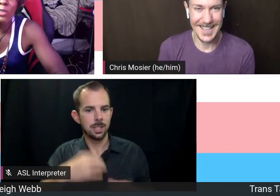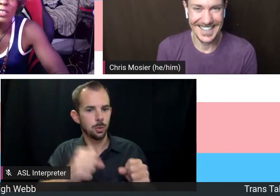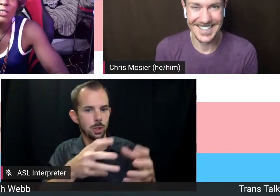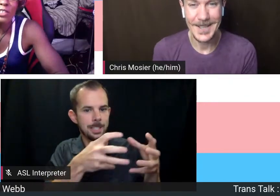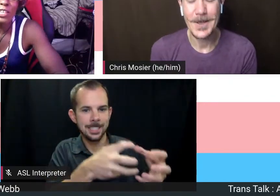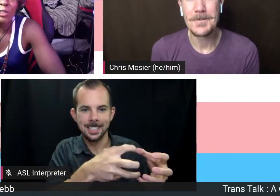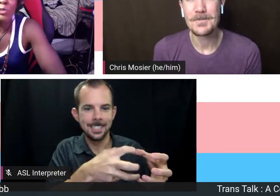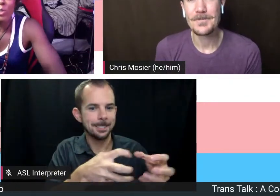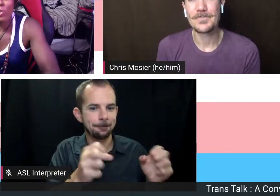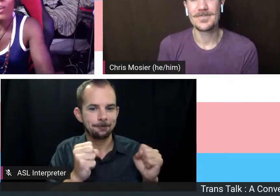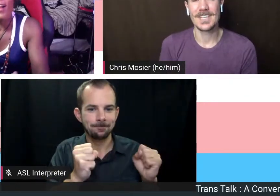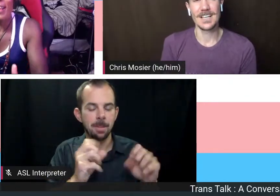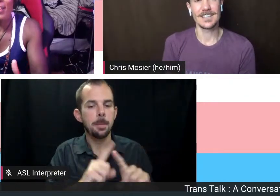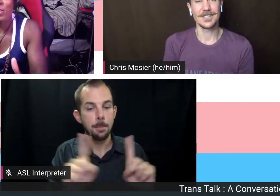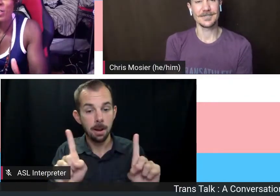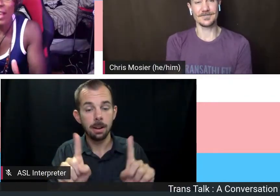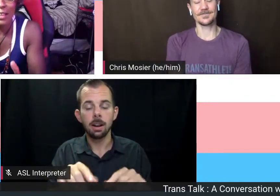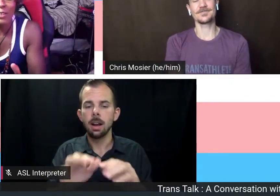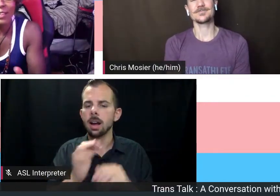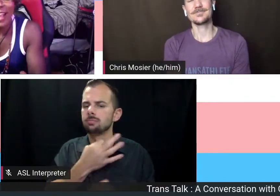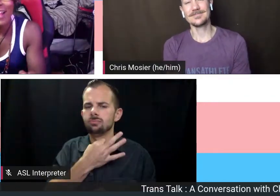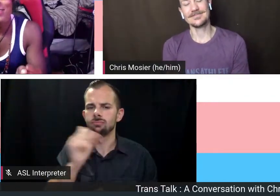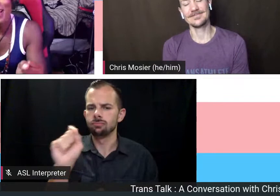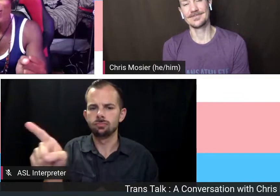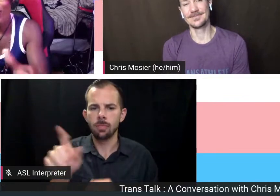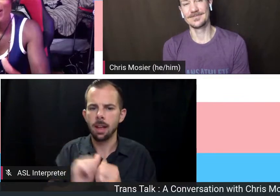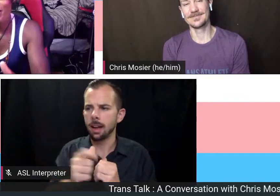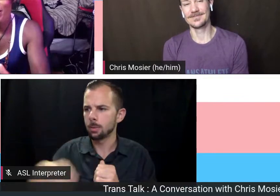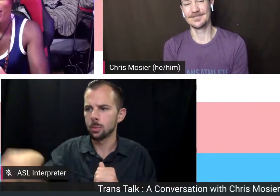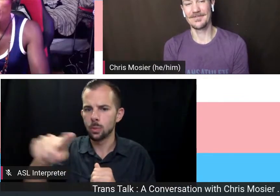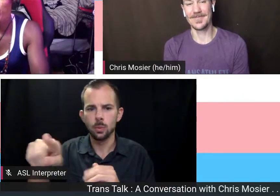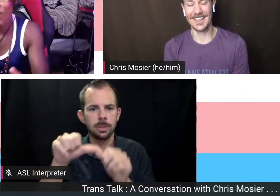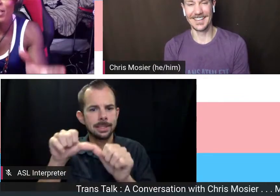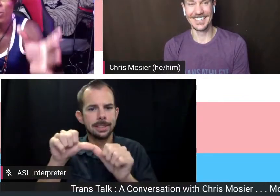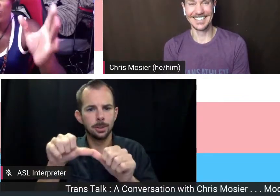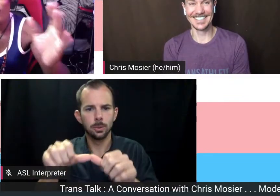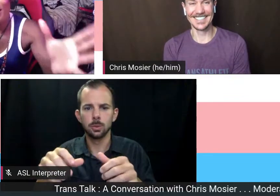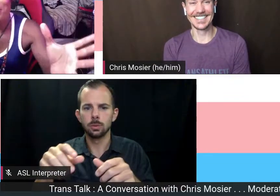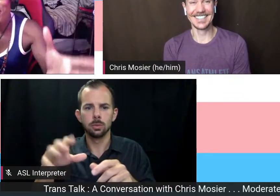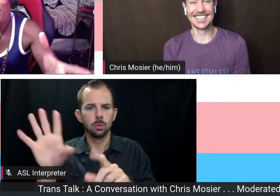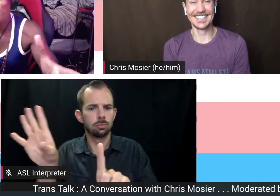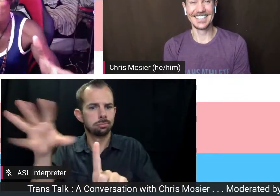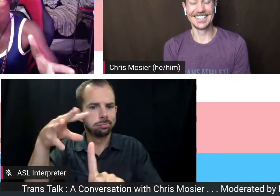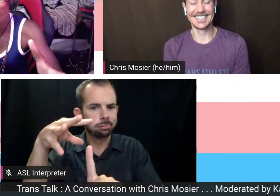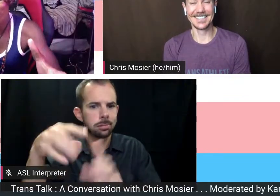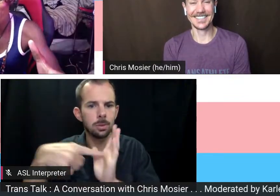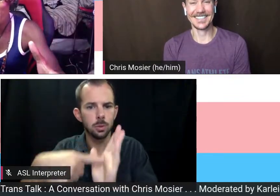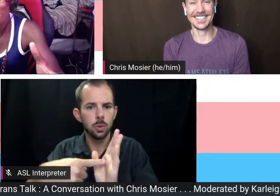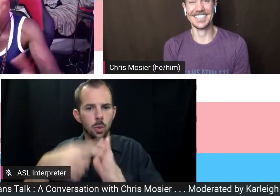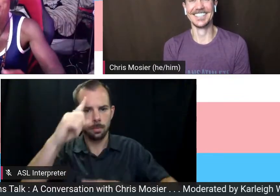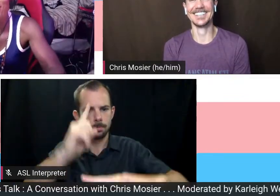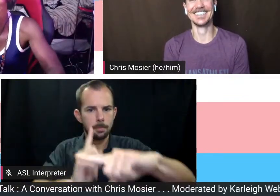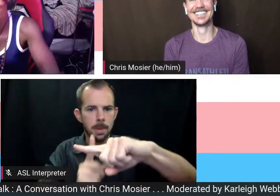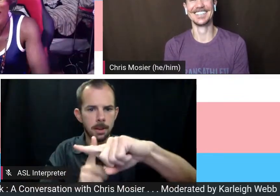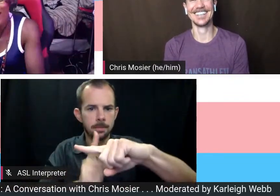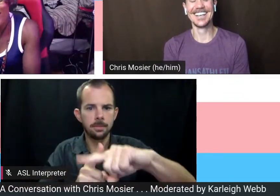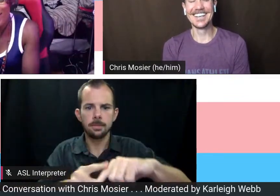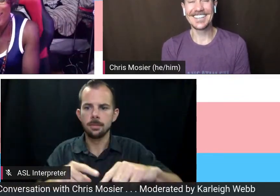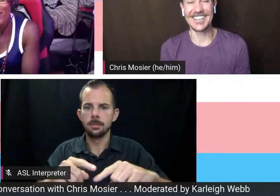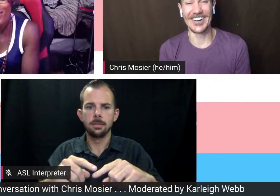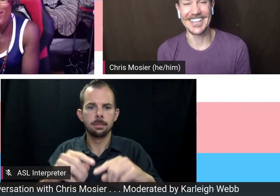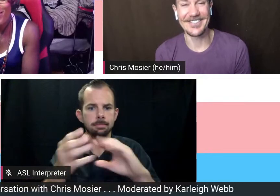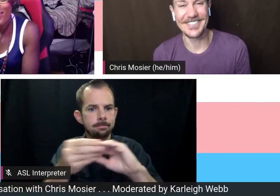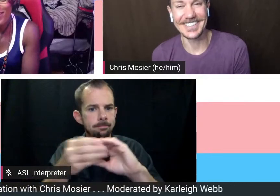how do you continue to try and cast that light and shine your light positively in the middle of